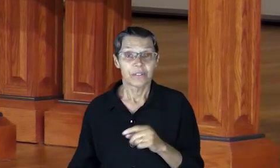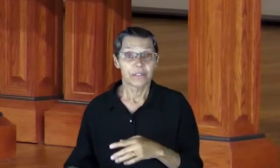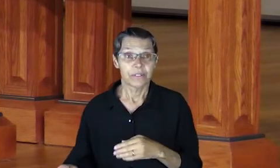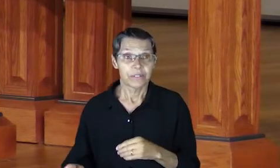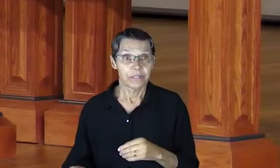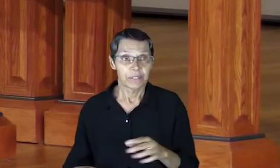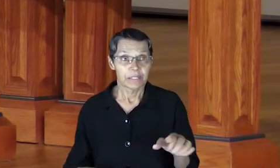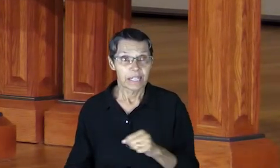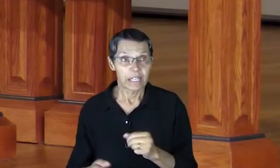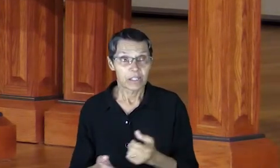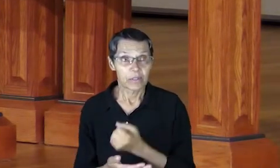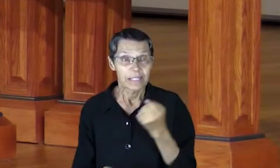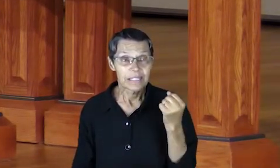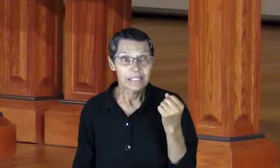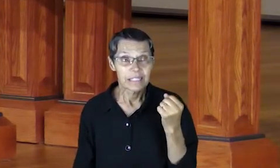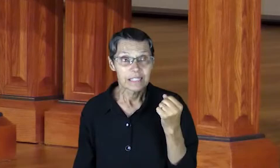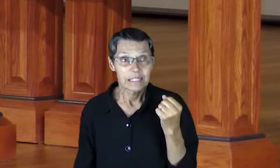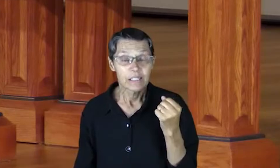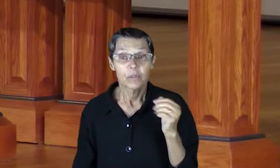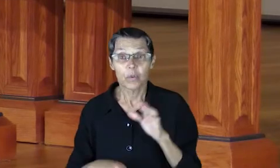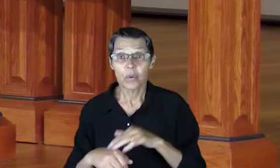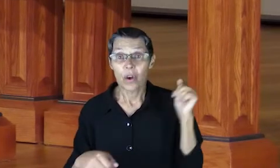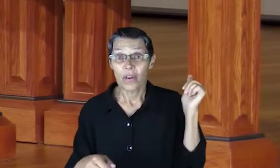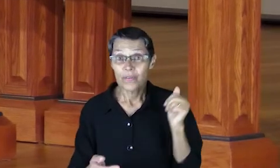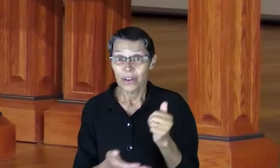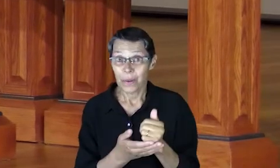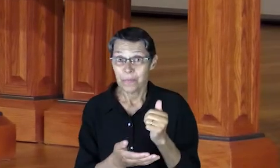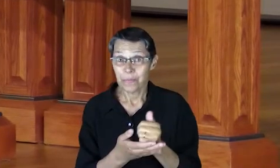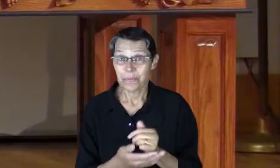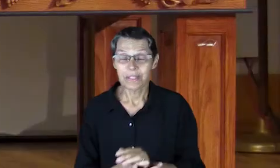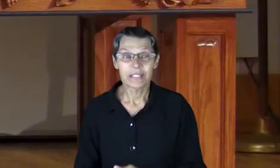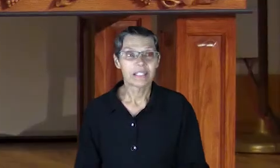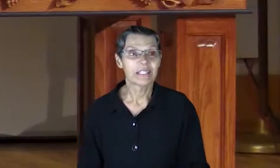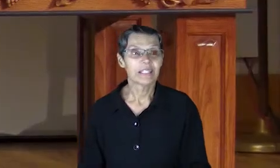use a hand to call for help.